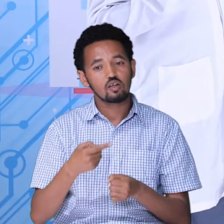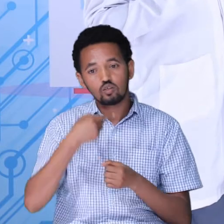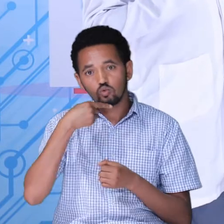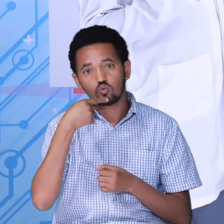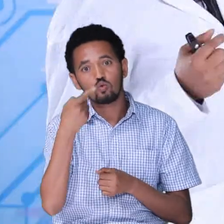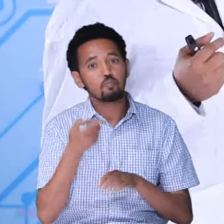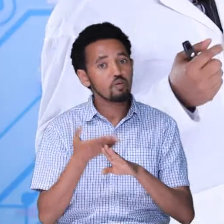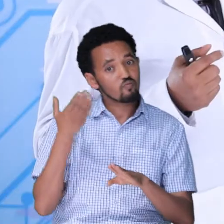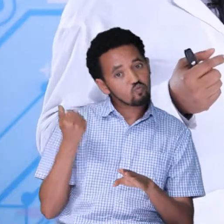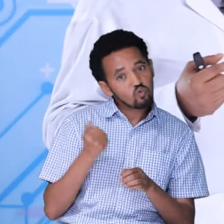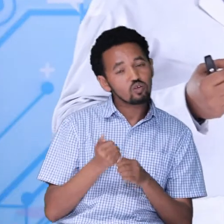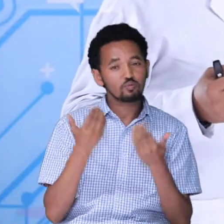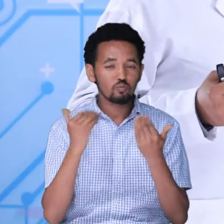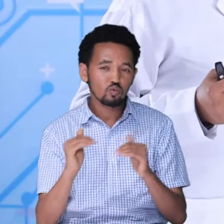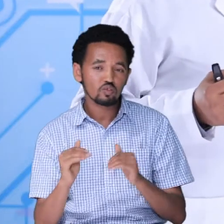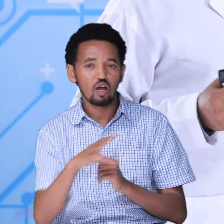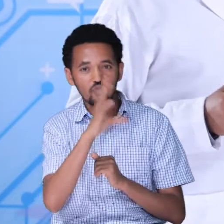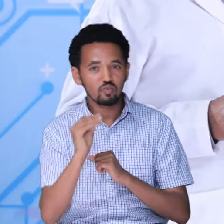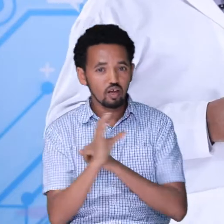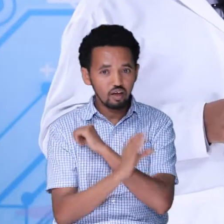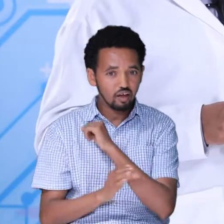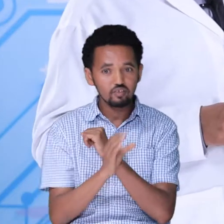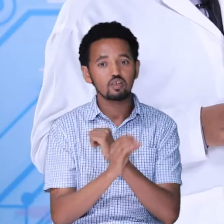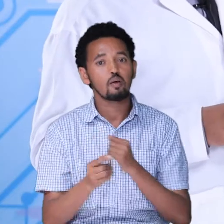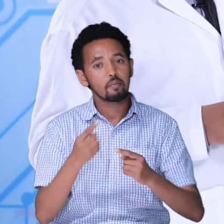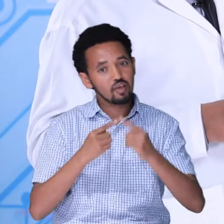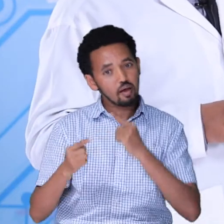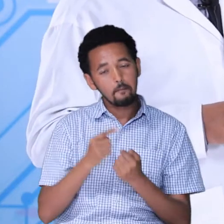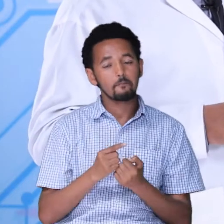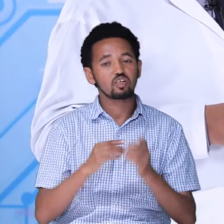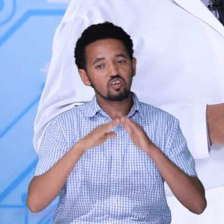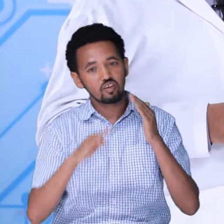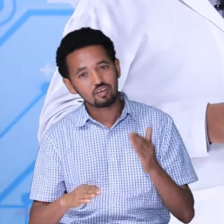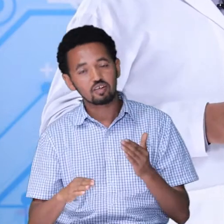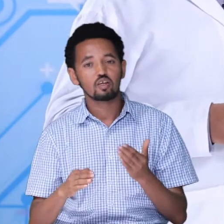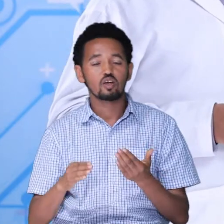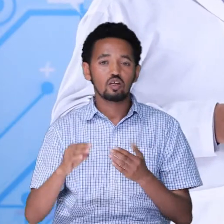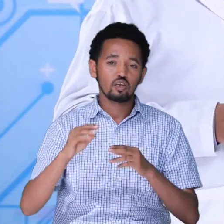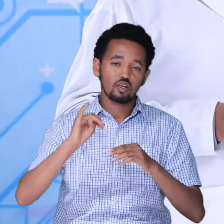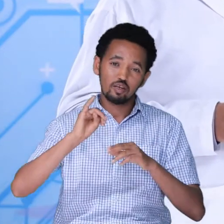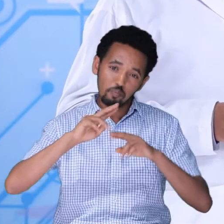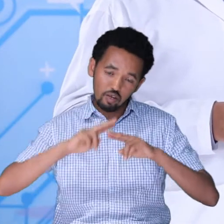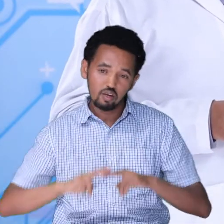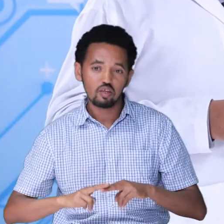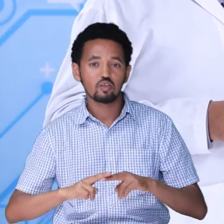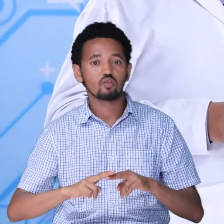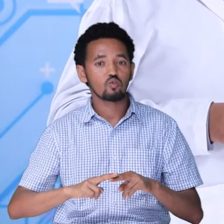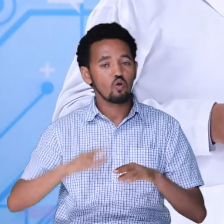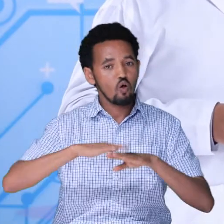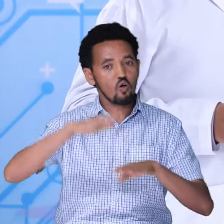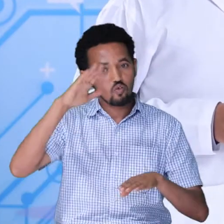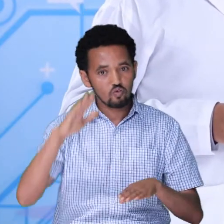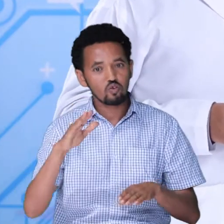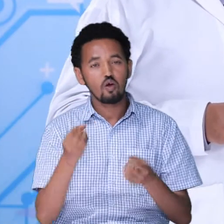before, then most African countries have been becoming increasingly dependent on foreign aid. Most